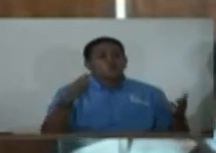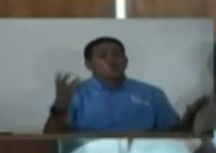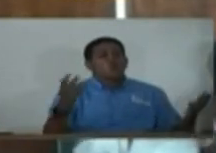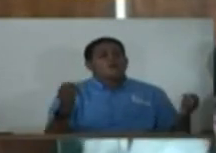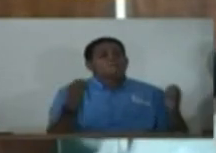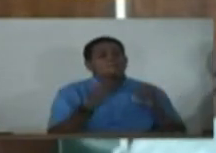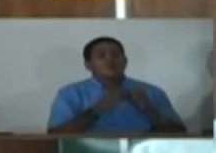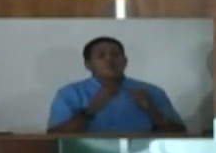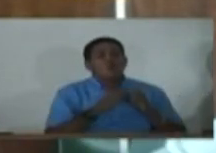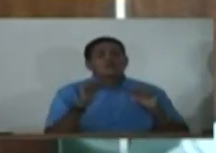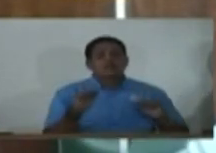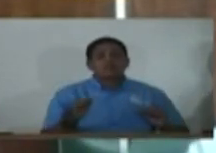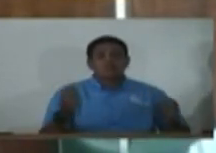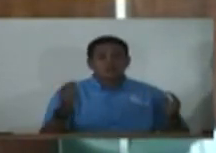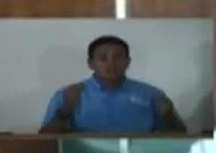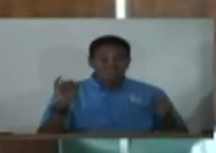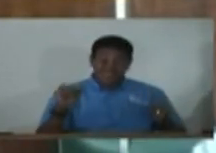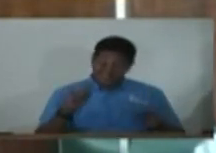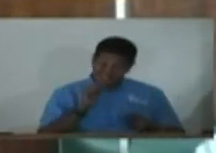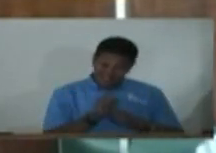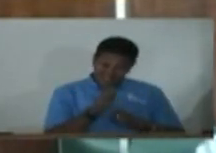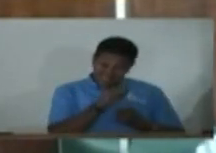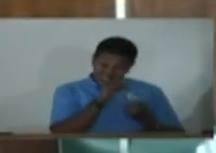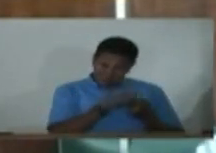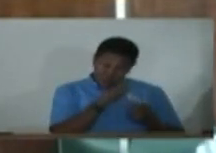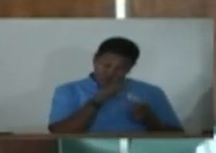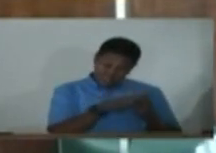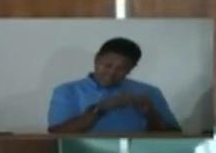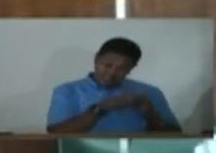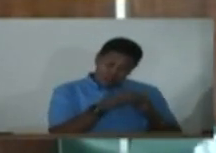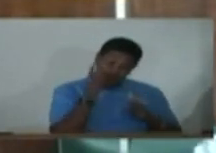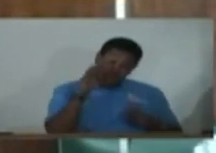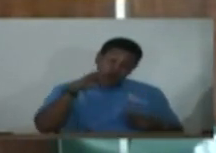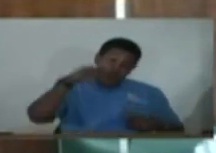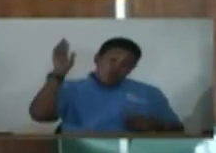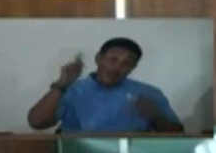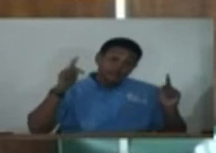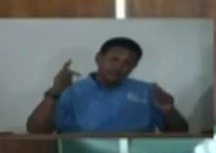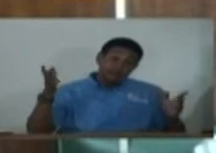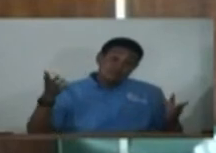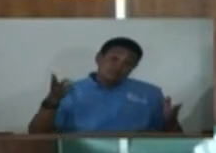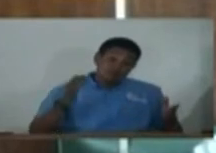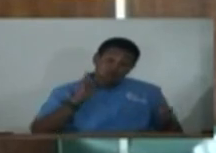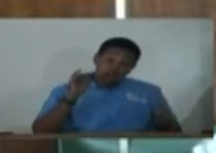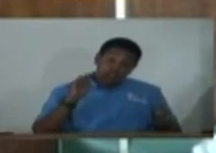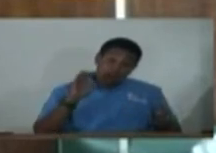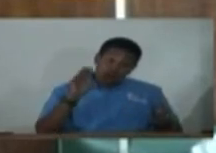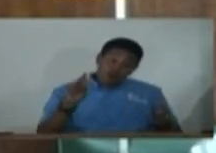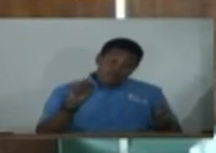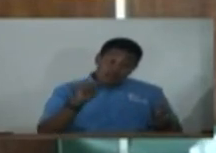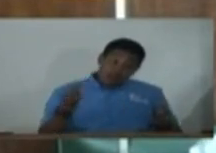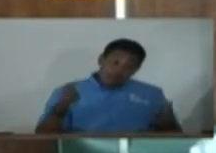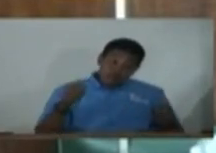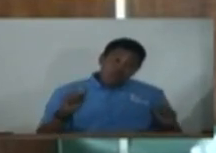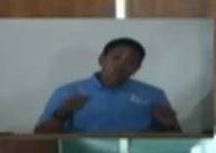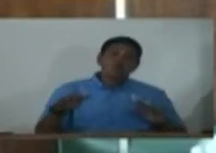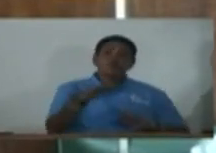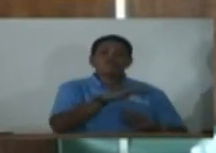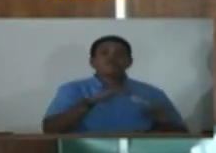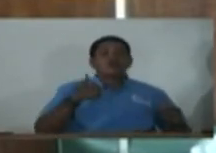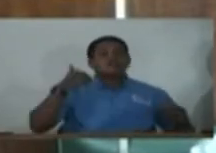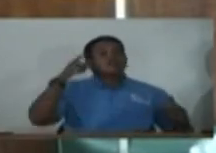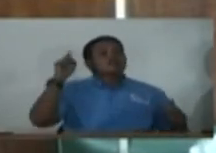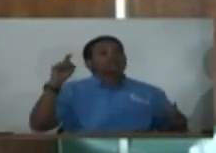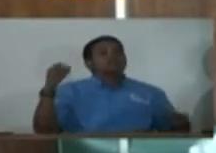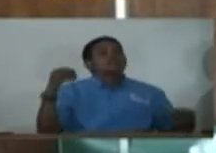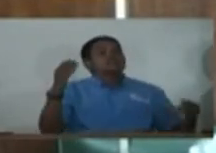more can be done. And that is, it is particularly difficult for the elderly population as they try to move around. I think we need to give